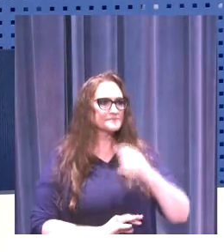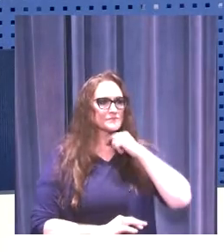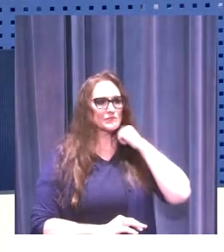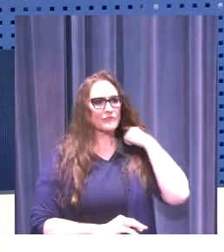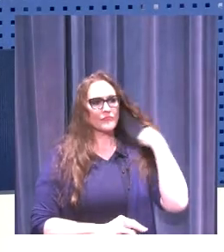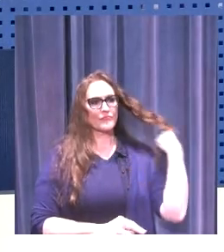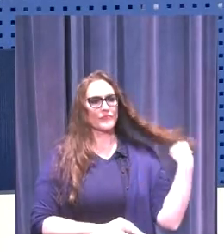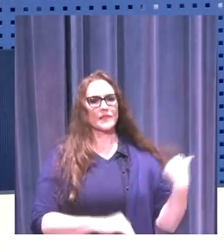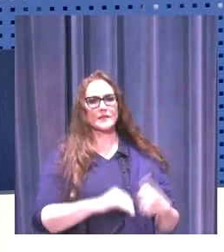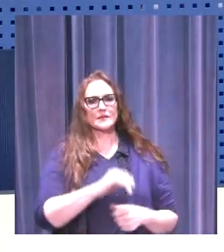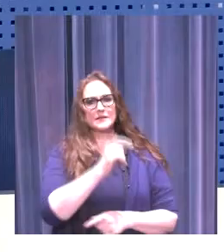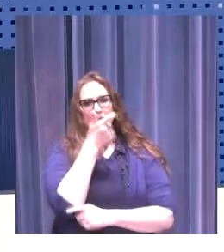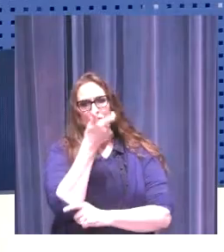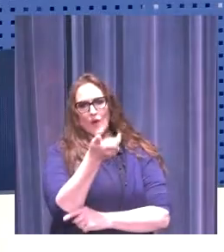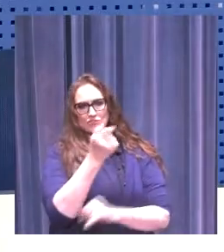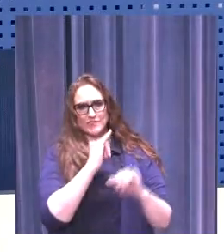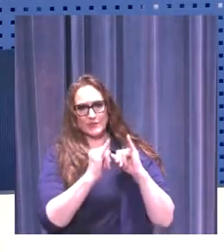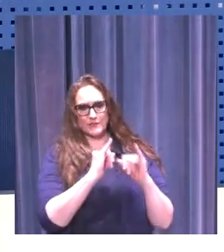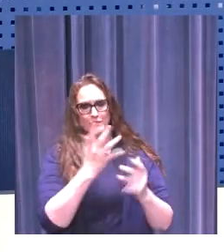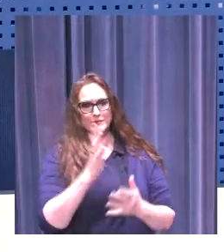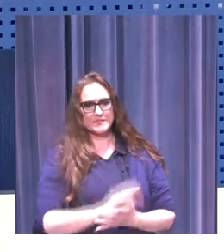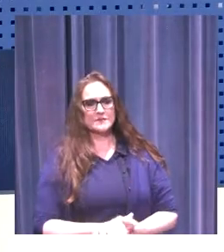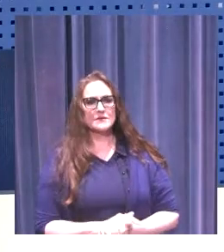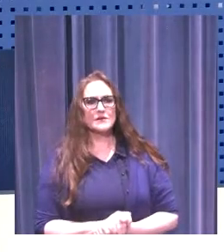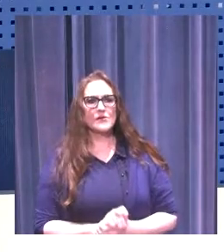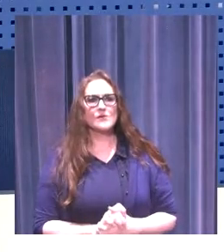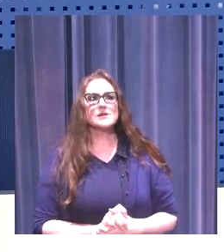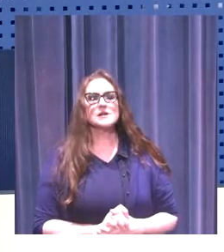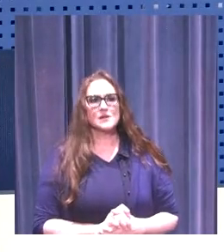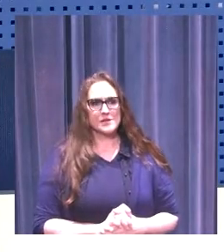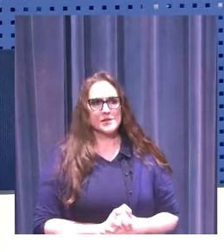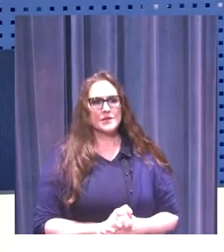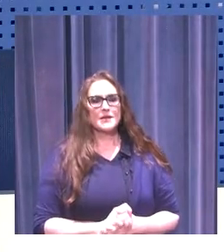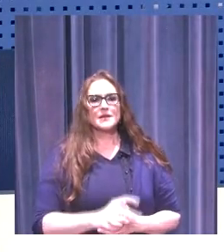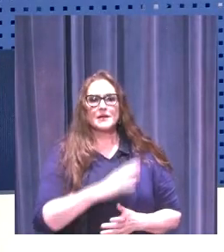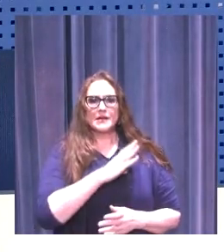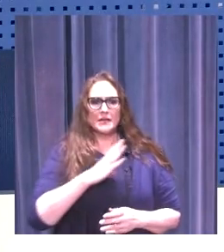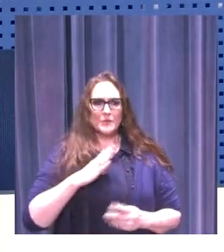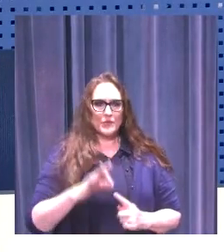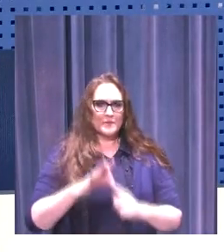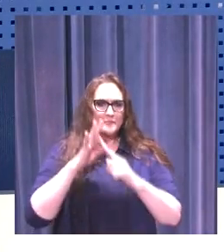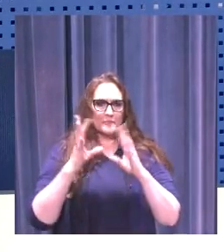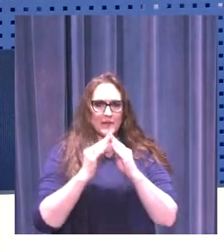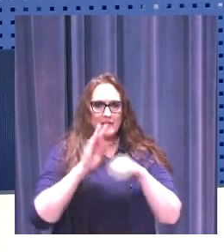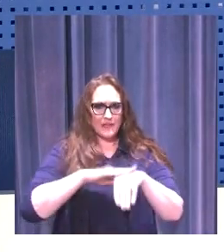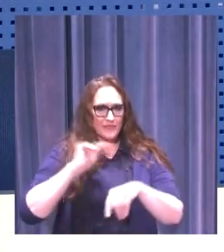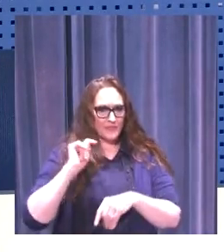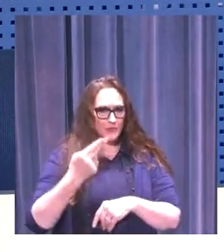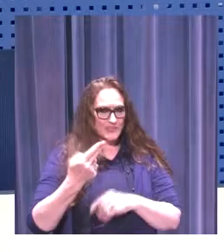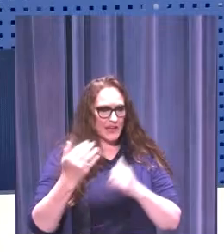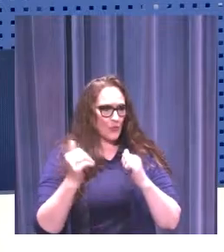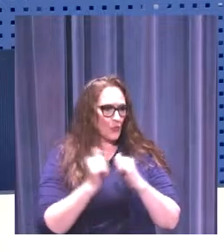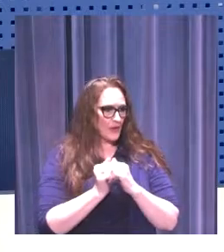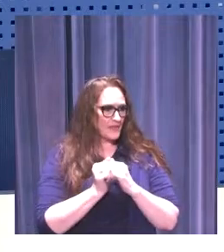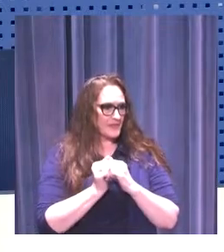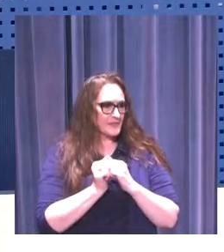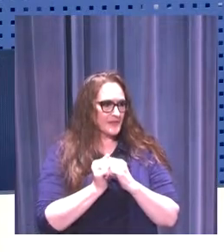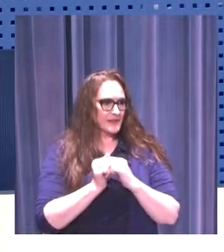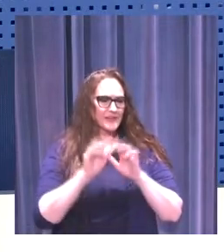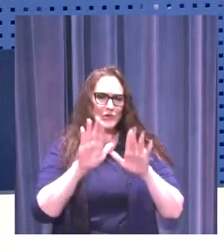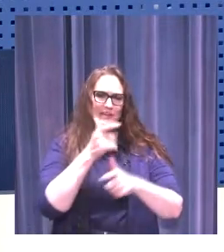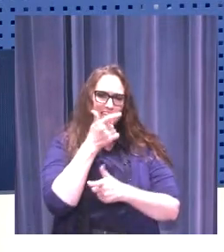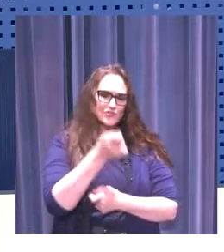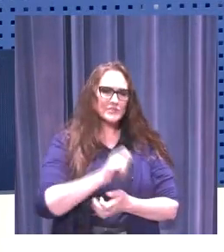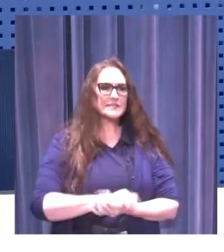I watched the interviews and the board special meeting on Thursday with great